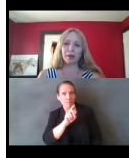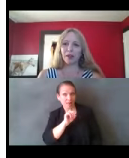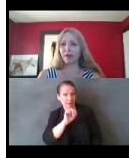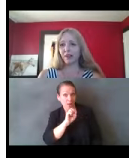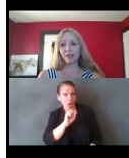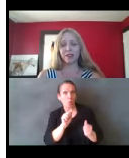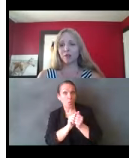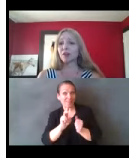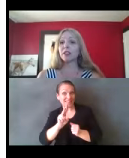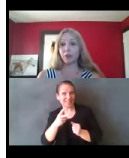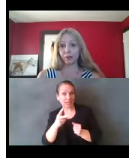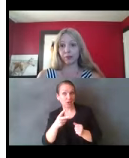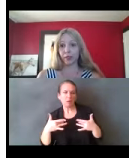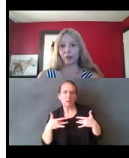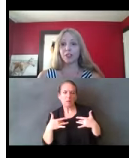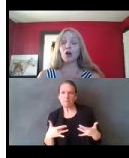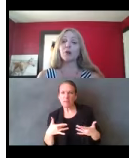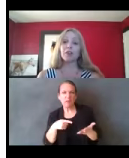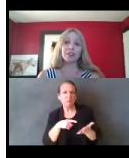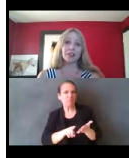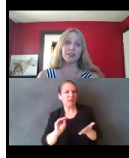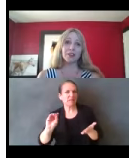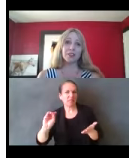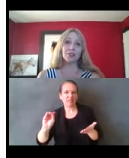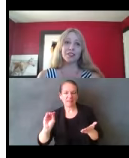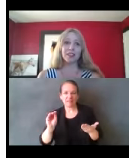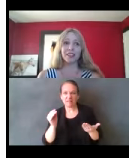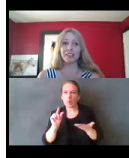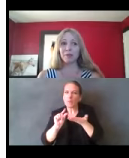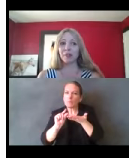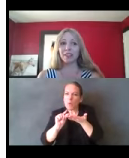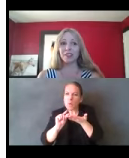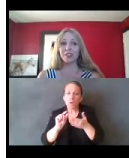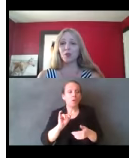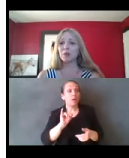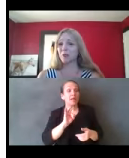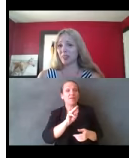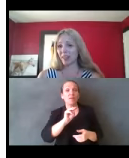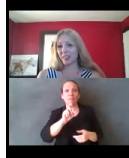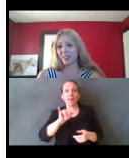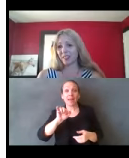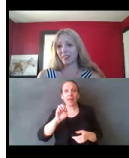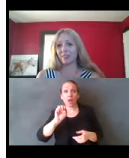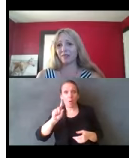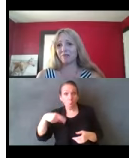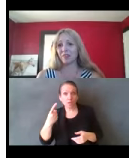usually pay nothing to very little. If they don't have a secondary insurance, I think typically it's